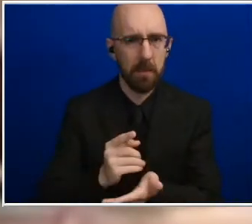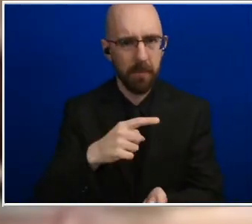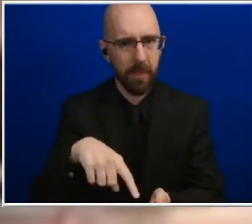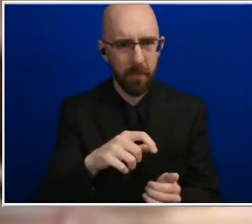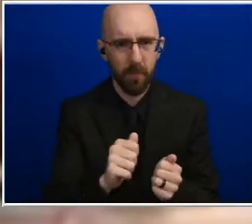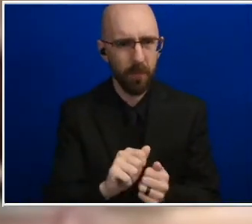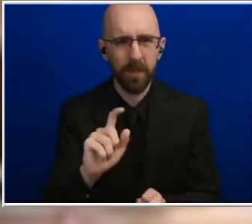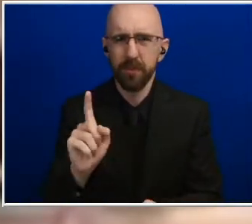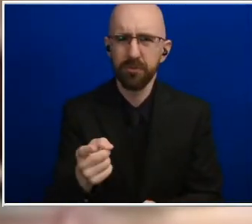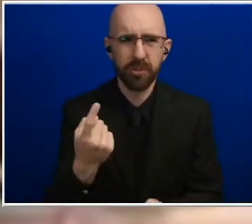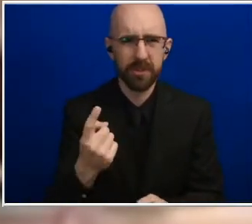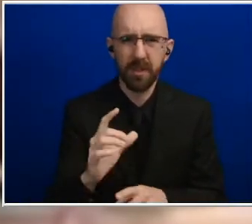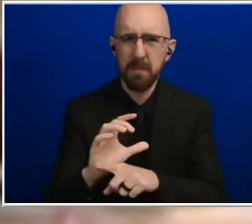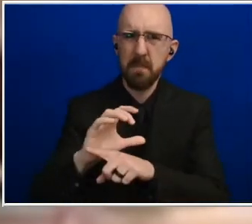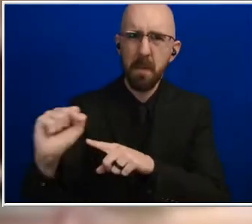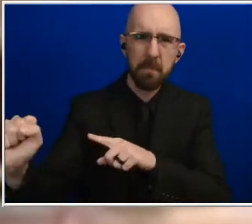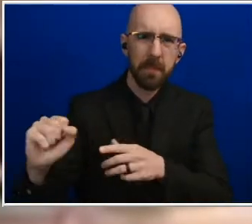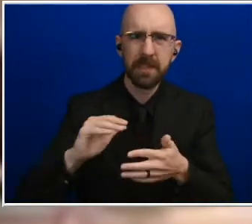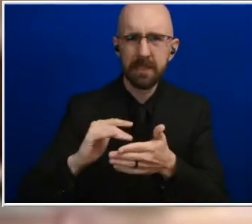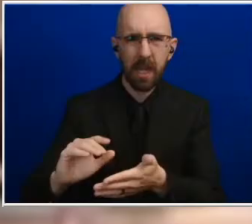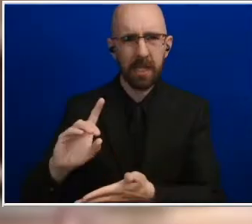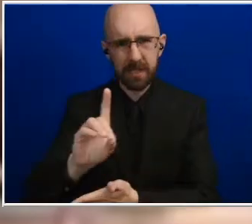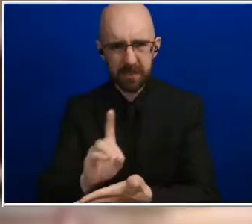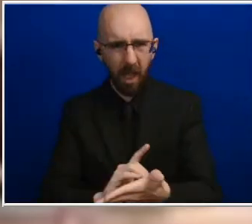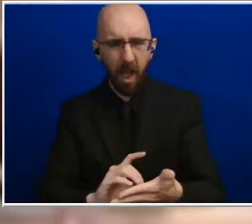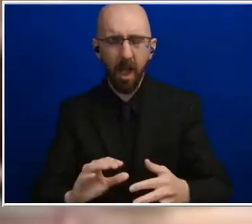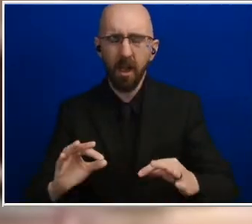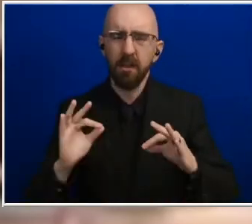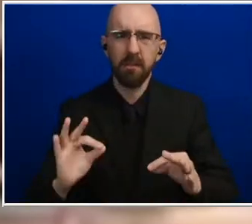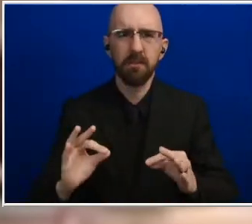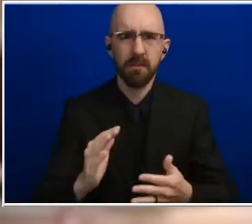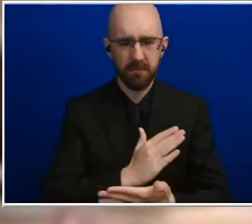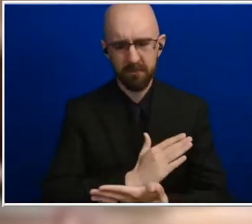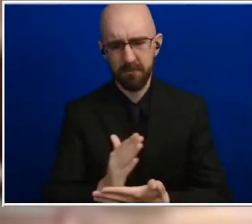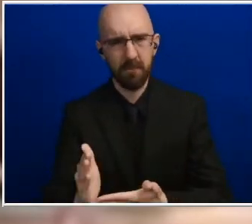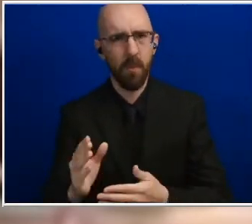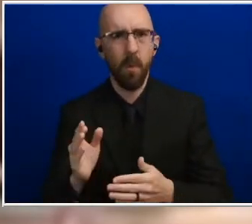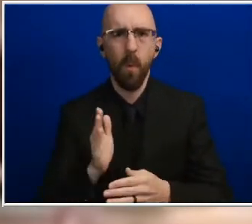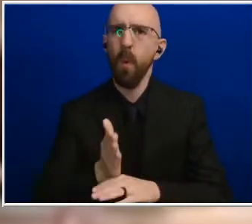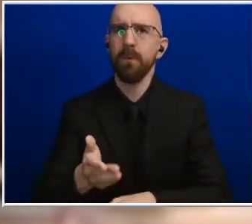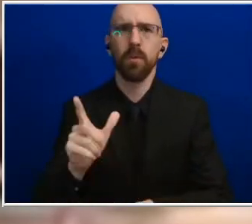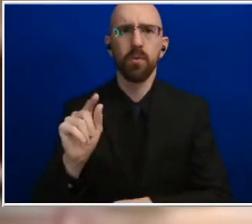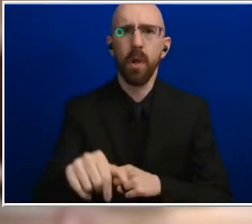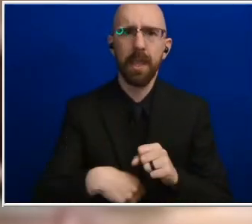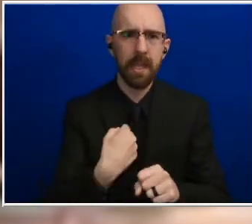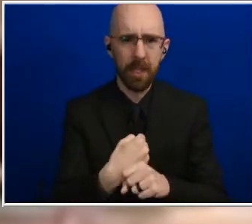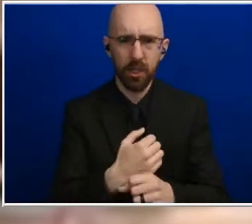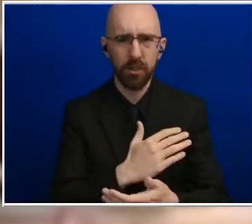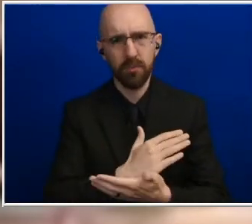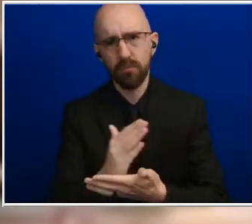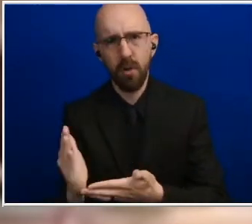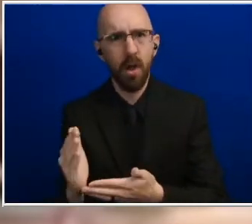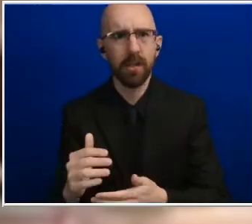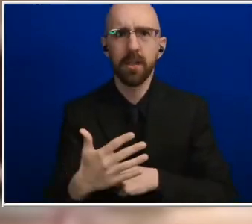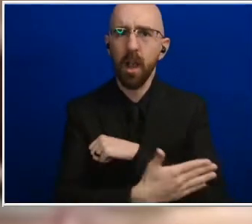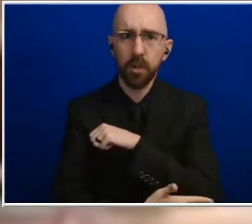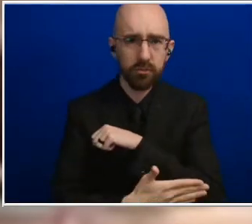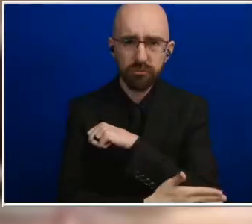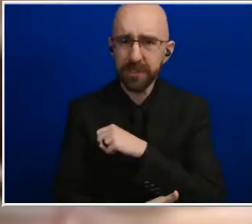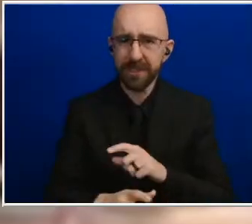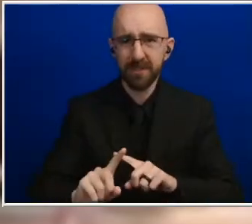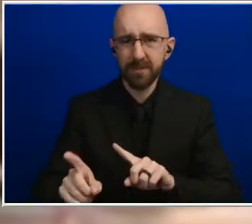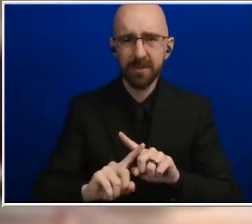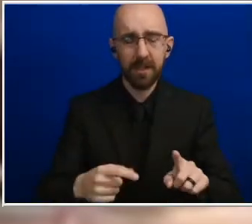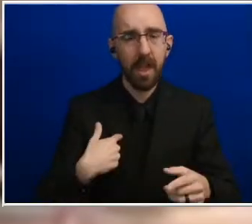superb study designs, across more than 2 decades, across multiple countries. I say it that